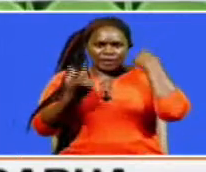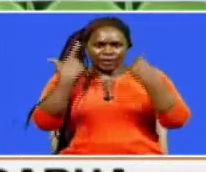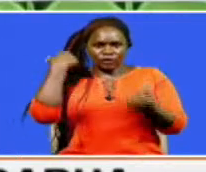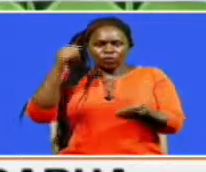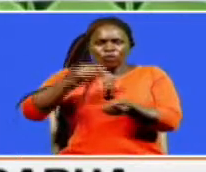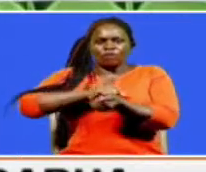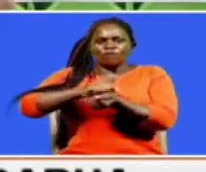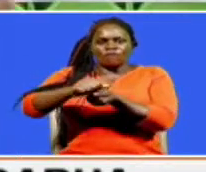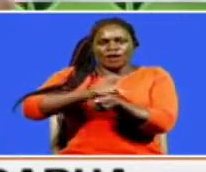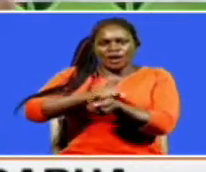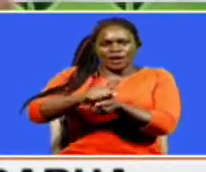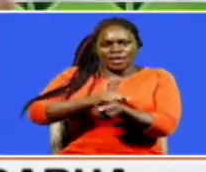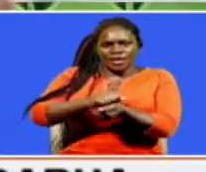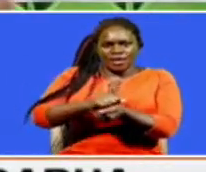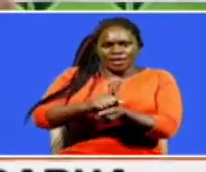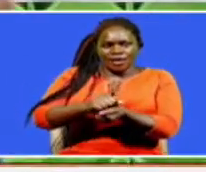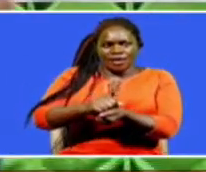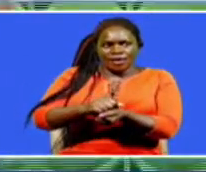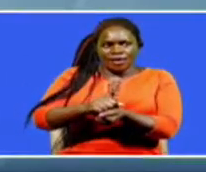siku ya Jumamo,